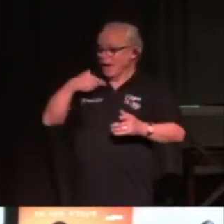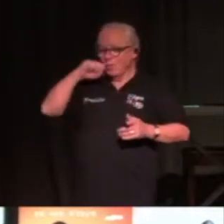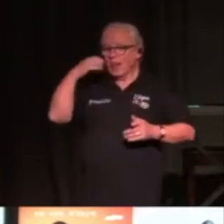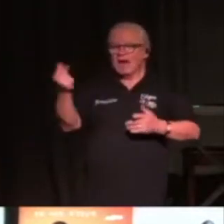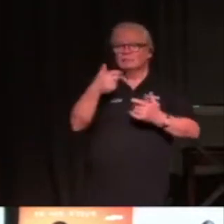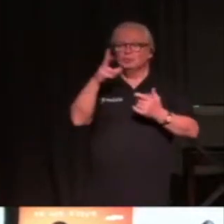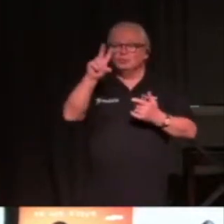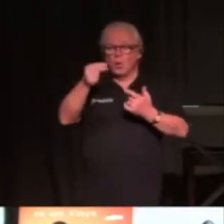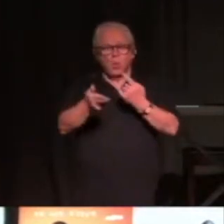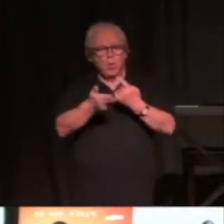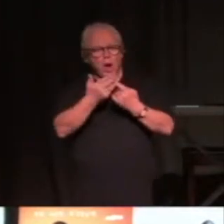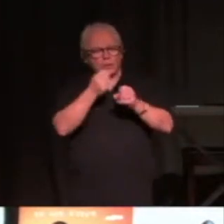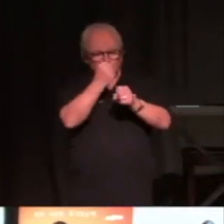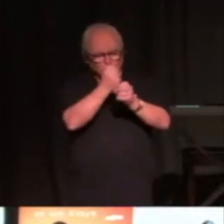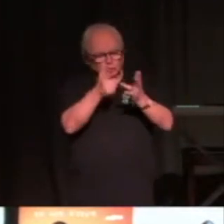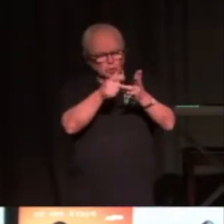him.